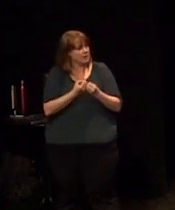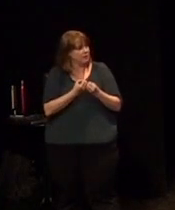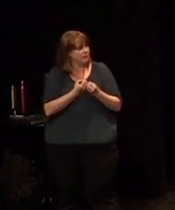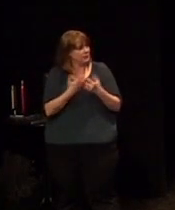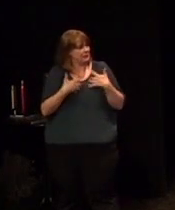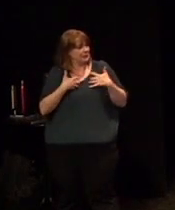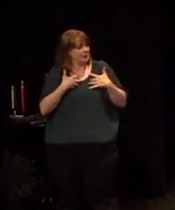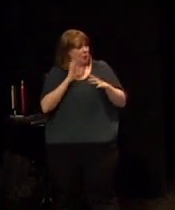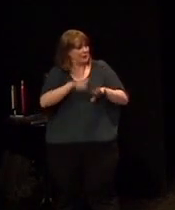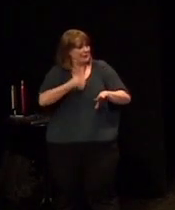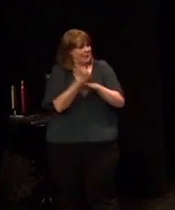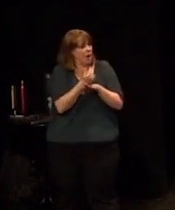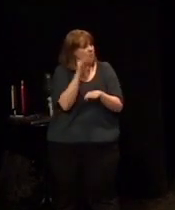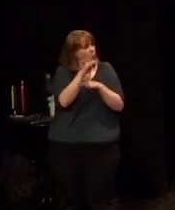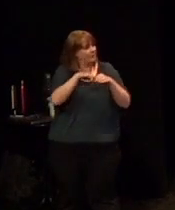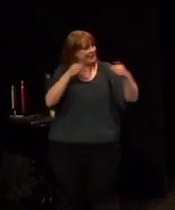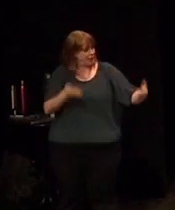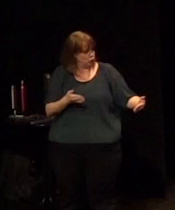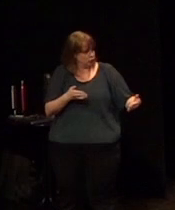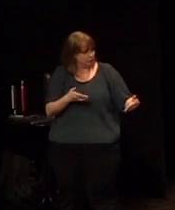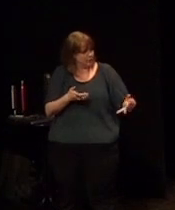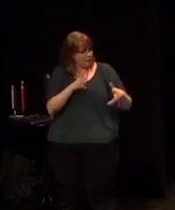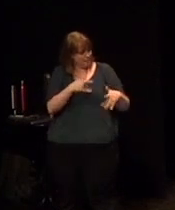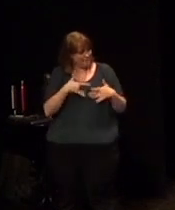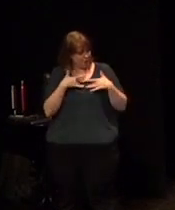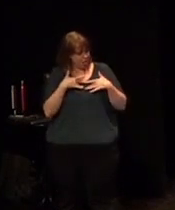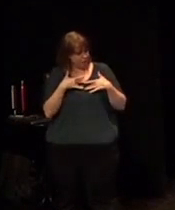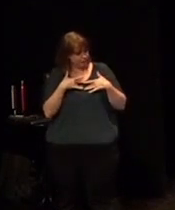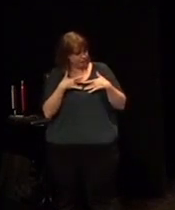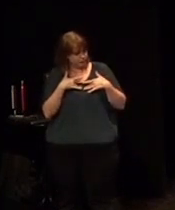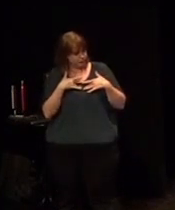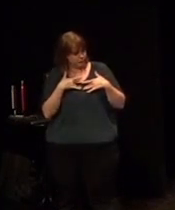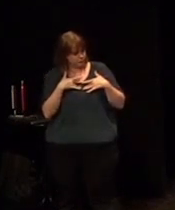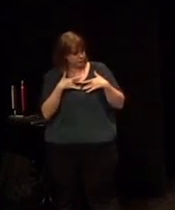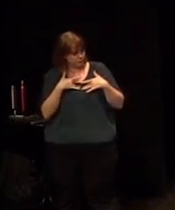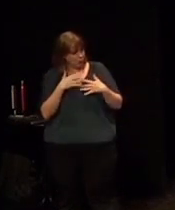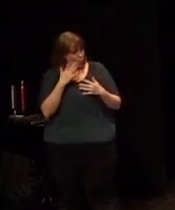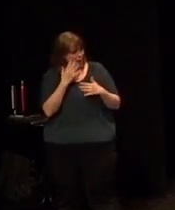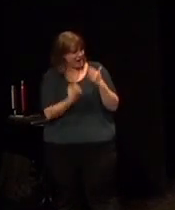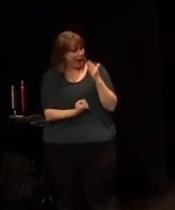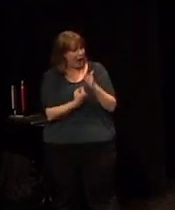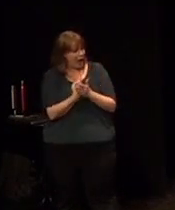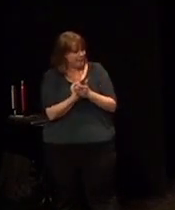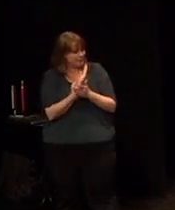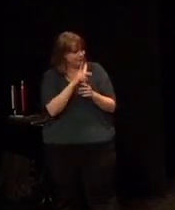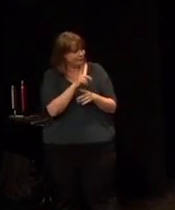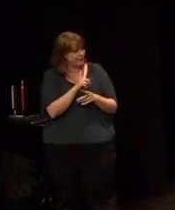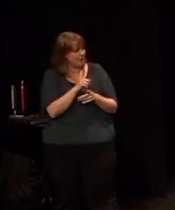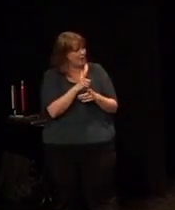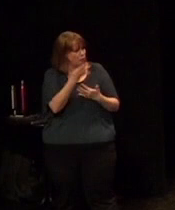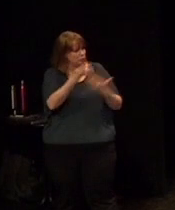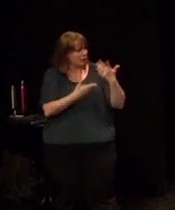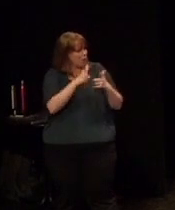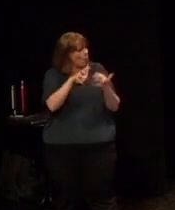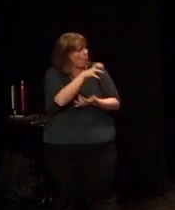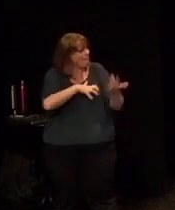very interesting on stage with languages. But my sense is that when when that happens, the result is quite